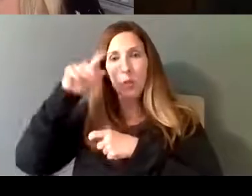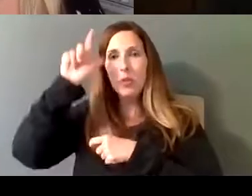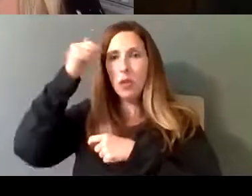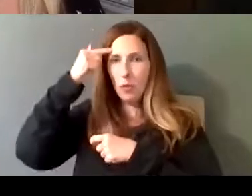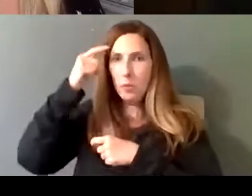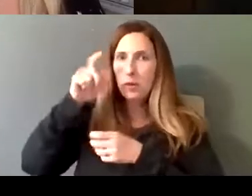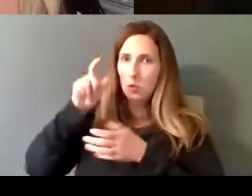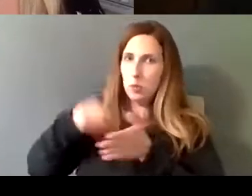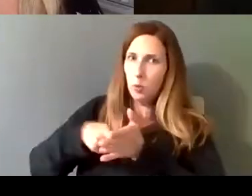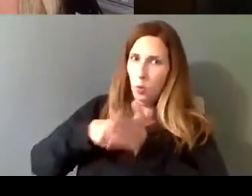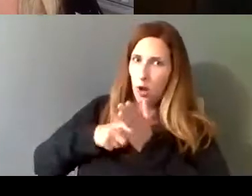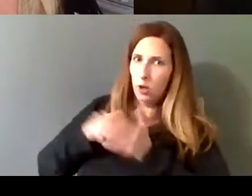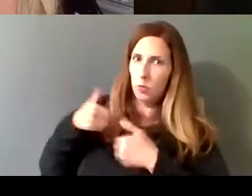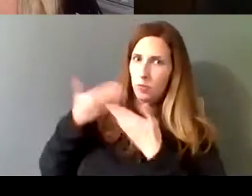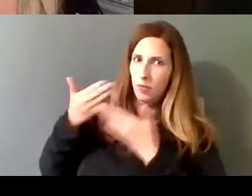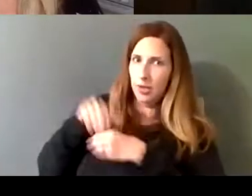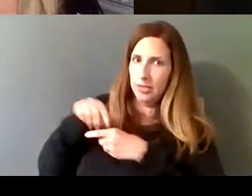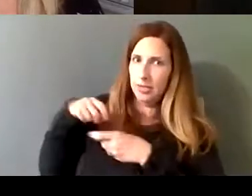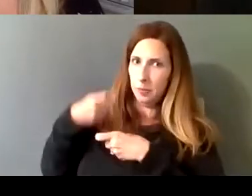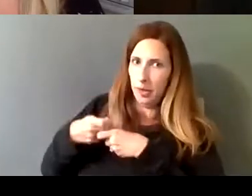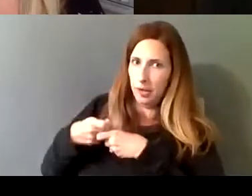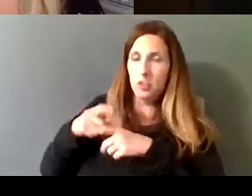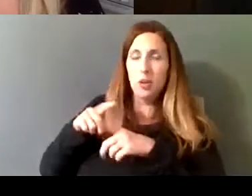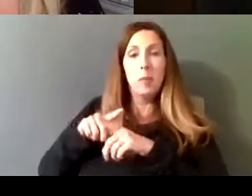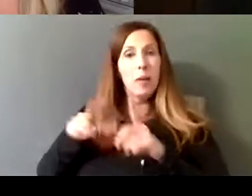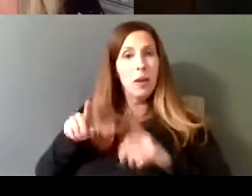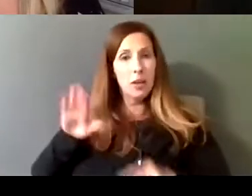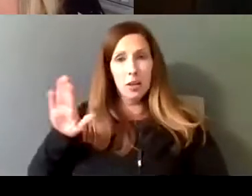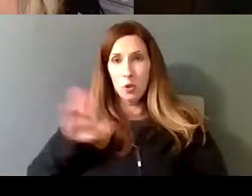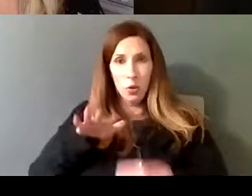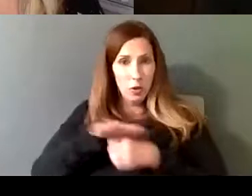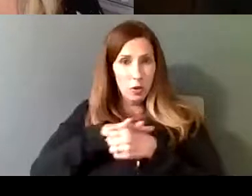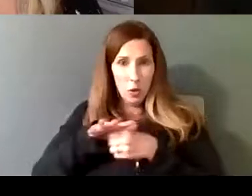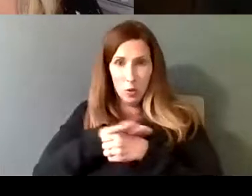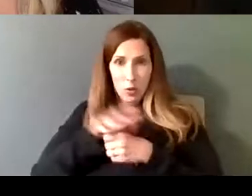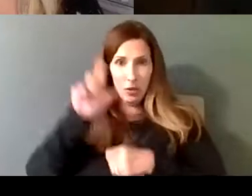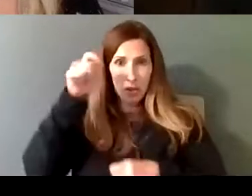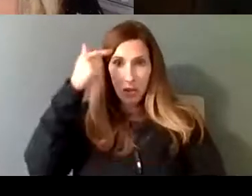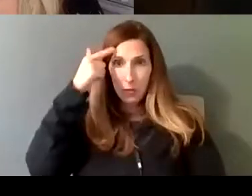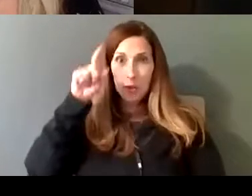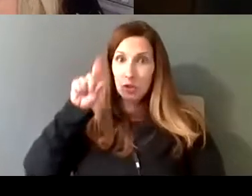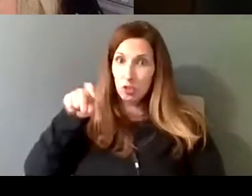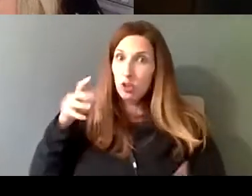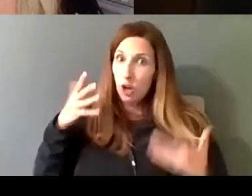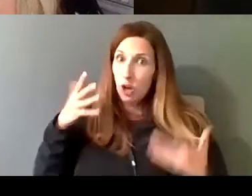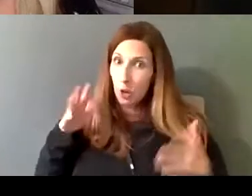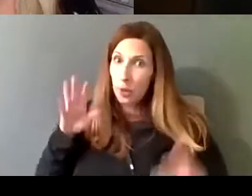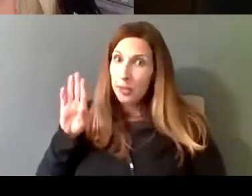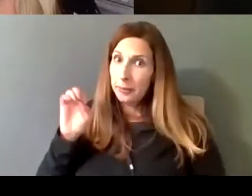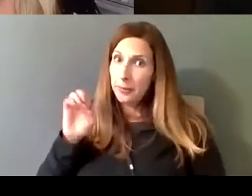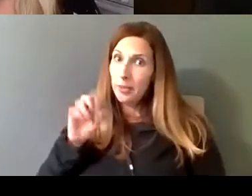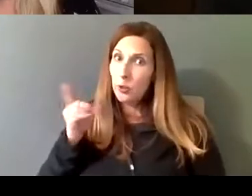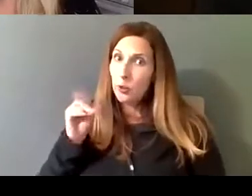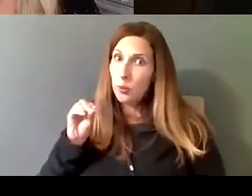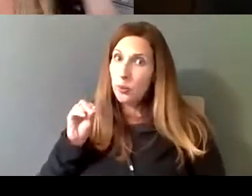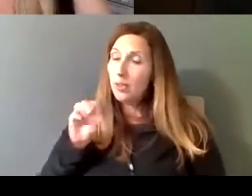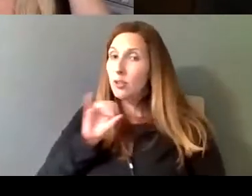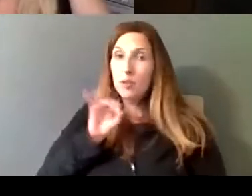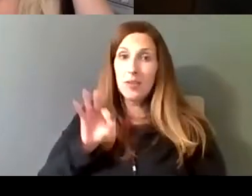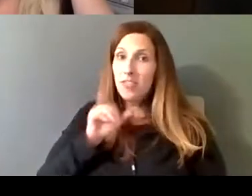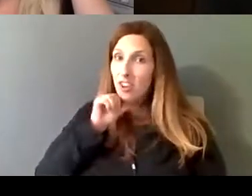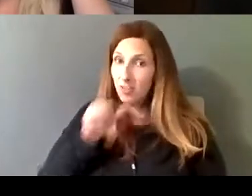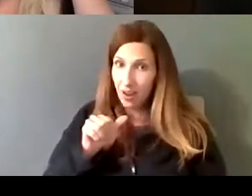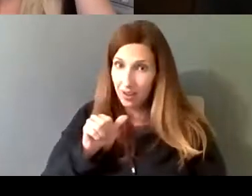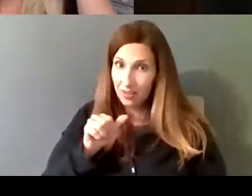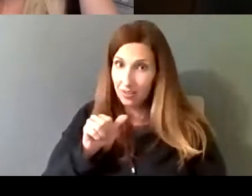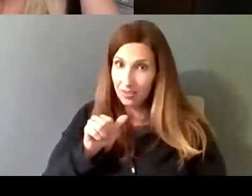cetera. But those are things that your government, your local government should already be doing. So if they're not doing that,